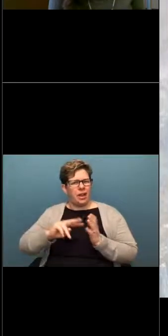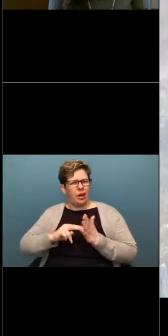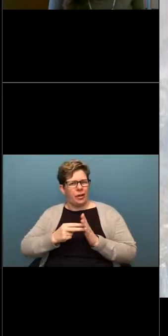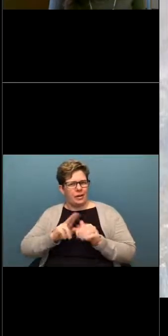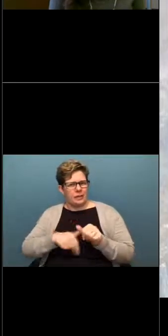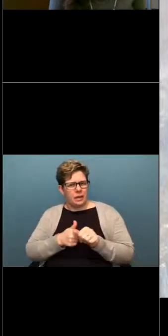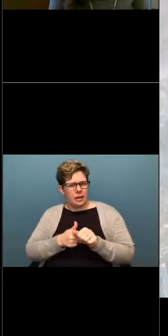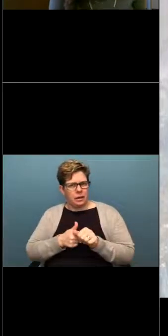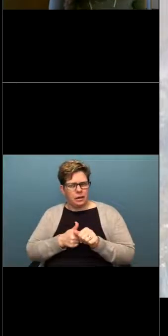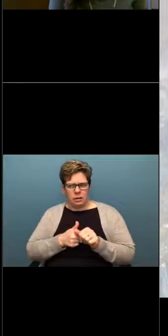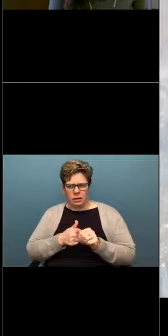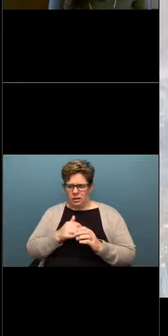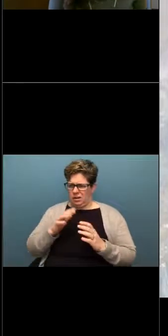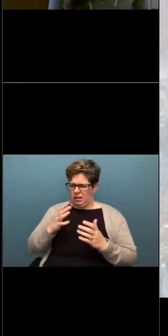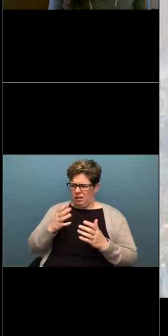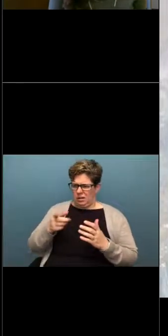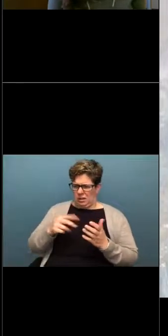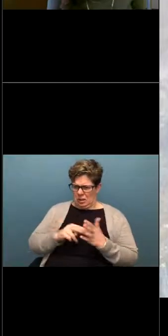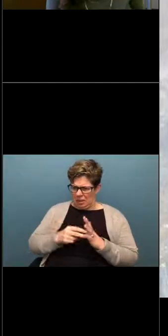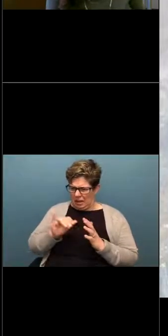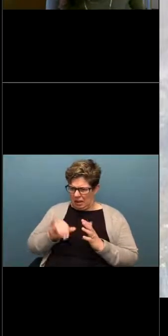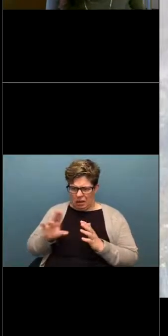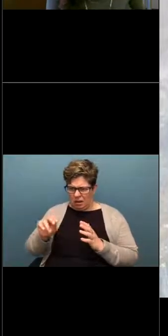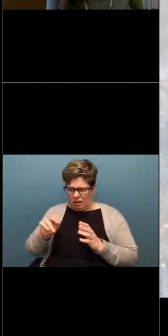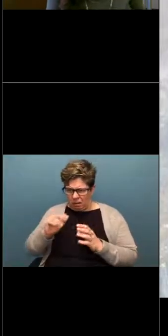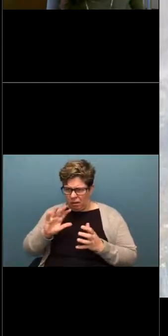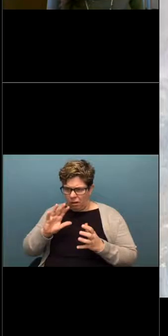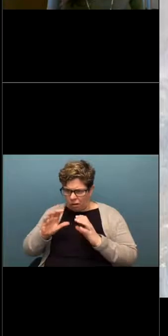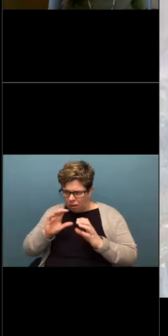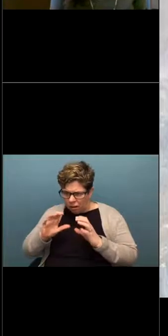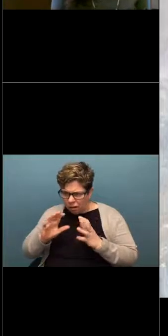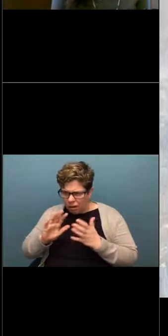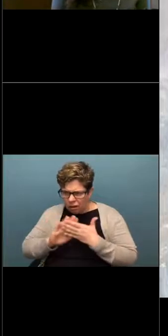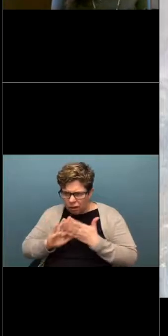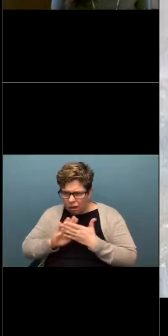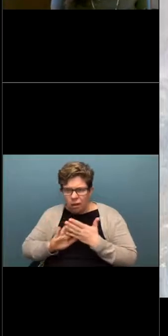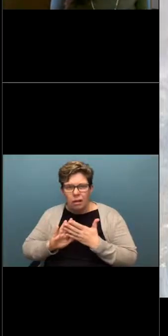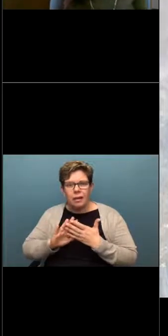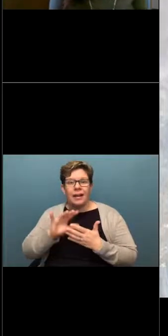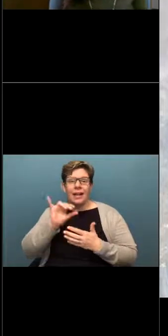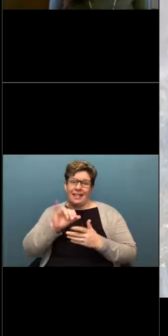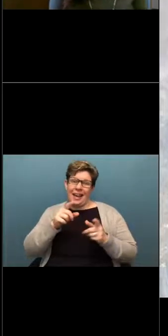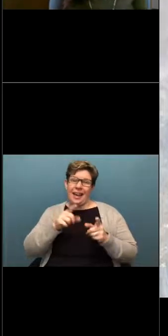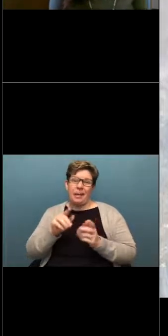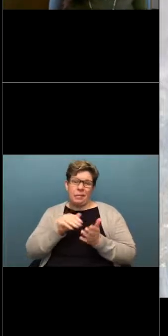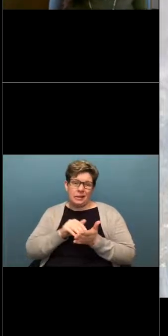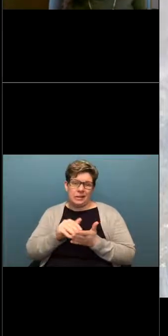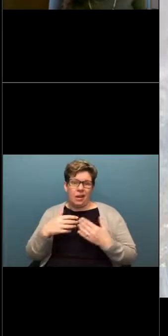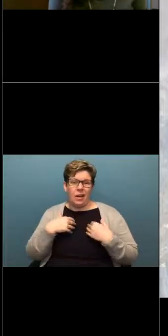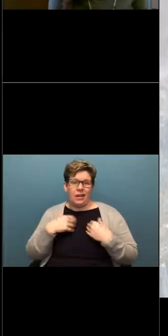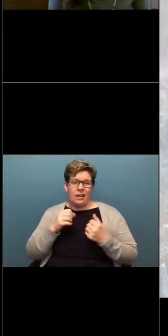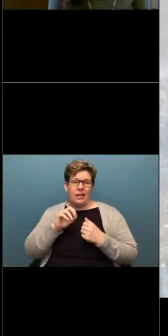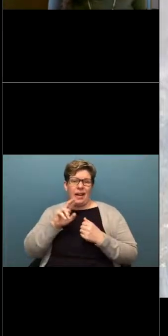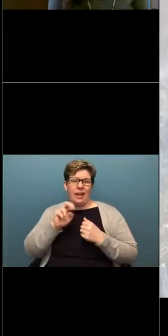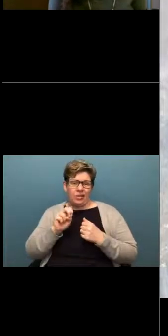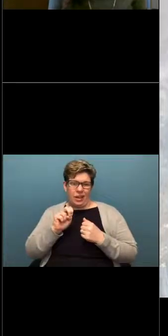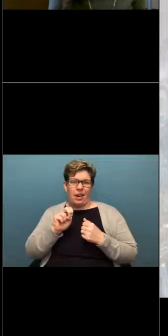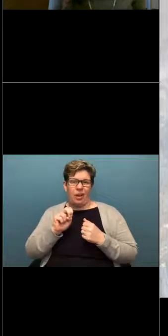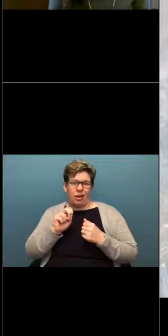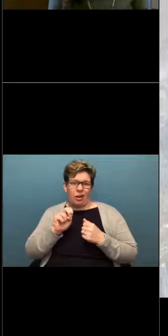created miscommunication. Well, that's also very alive and well in the healthcare world.